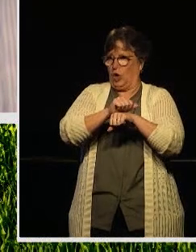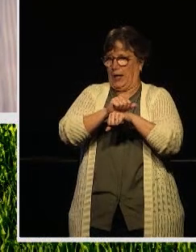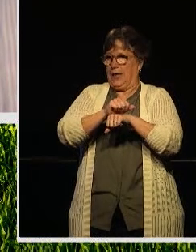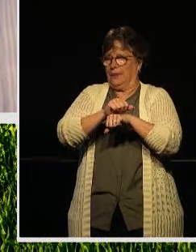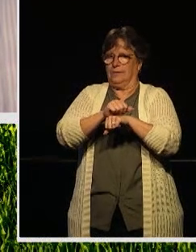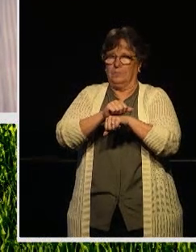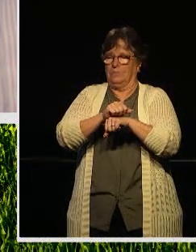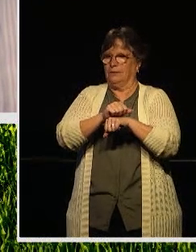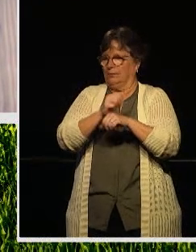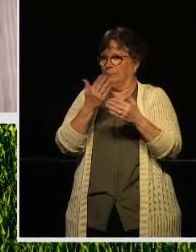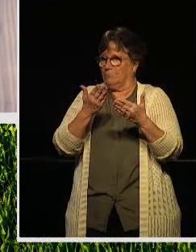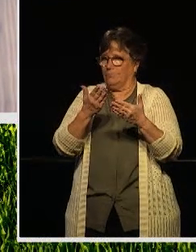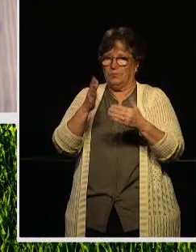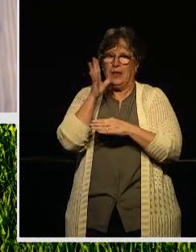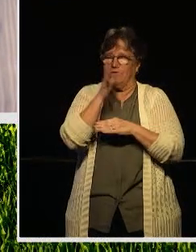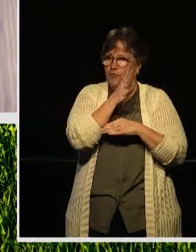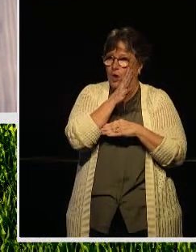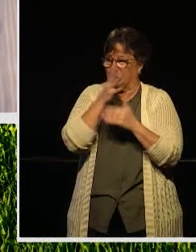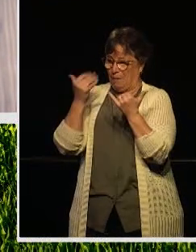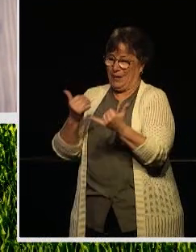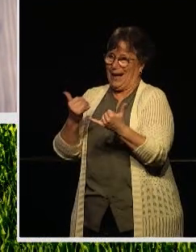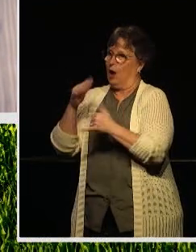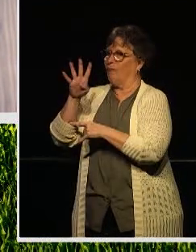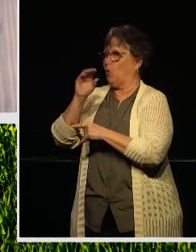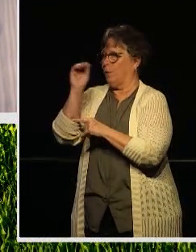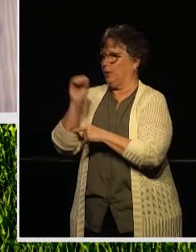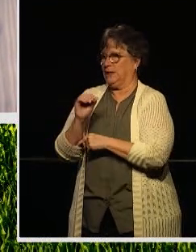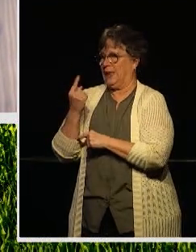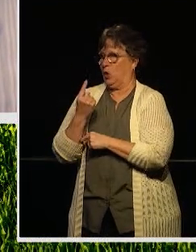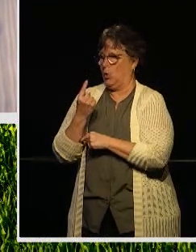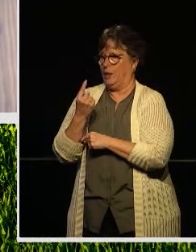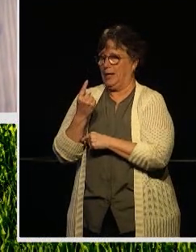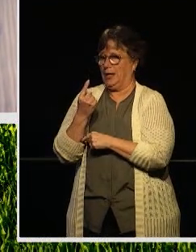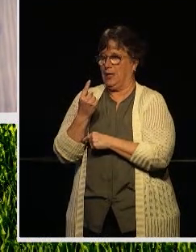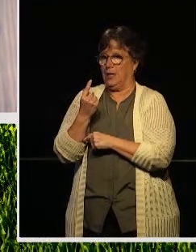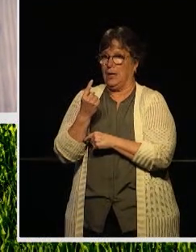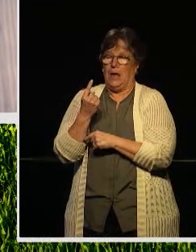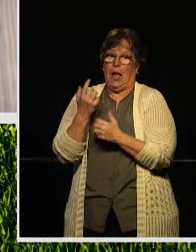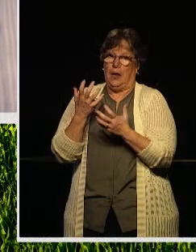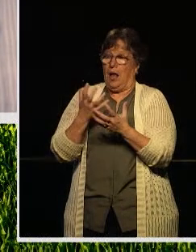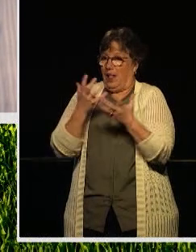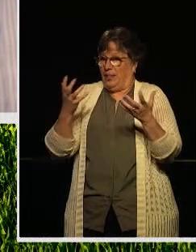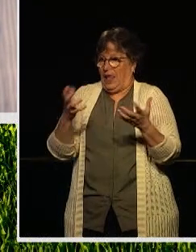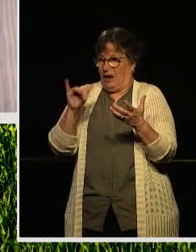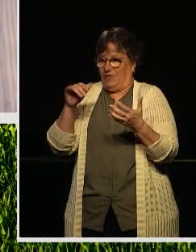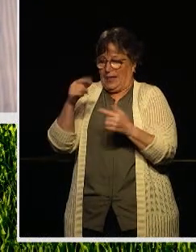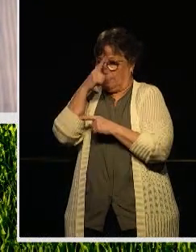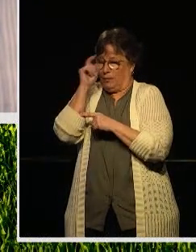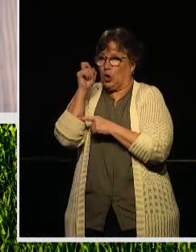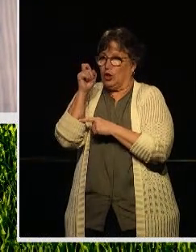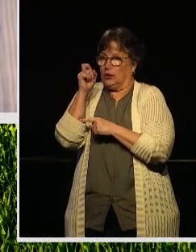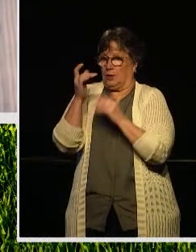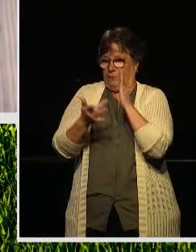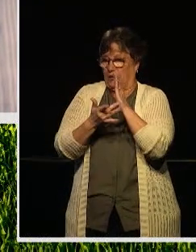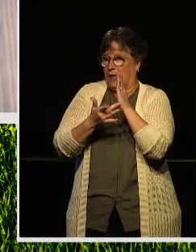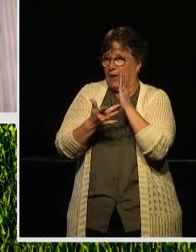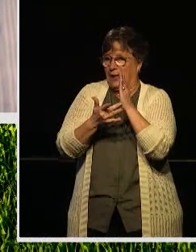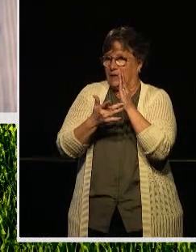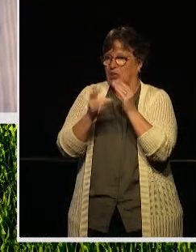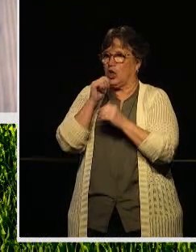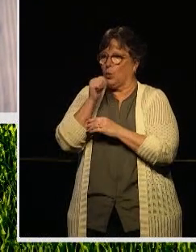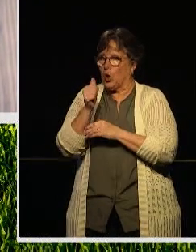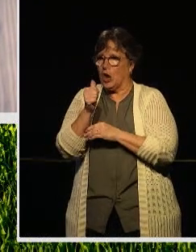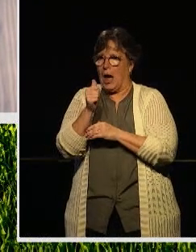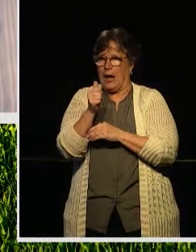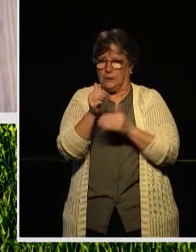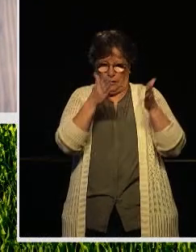A large reason for that is technology. We're not hand harvesting our crops, major